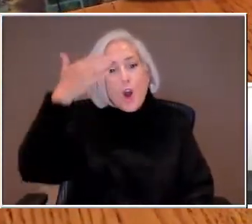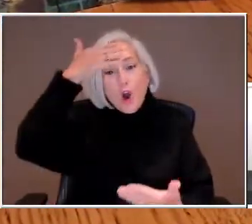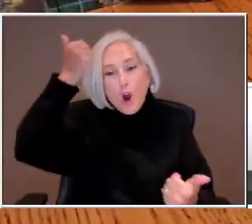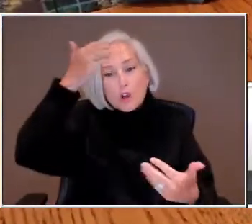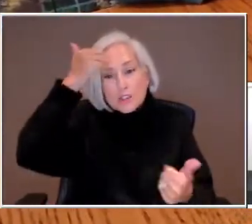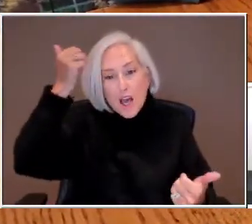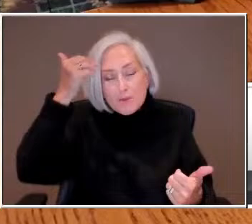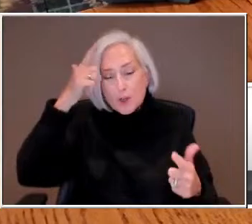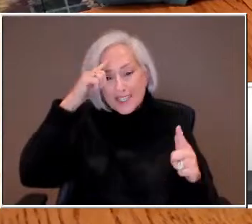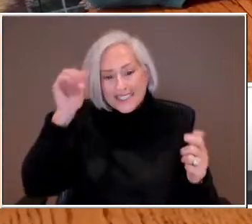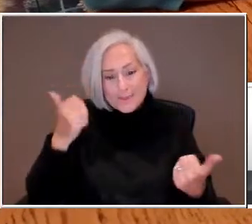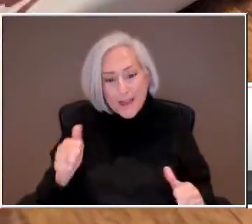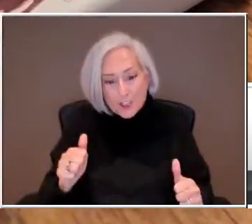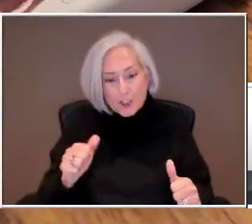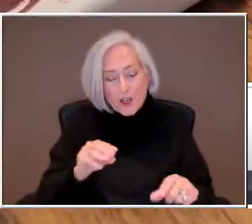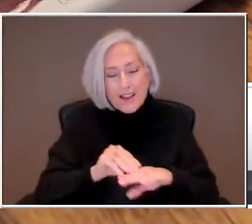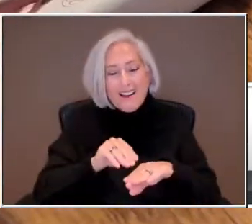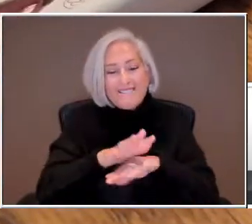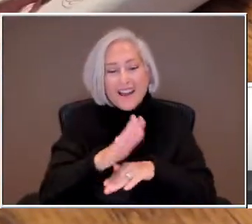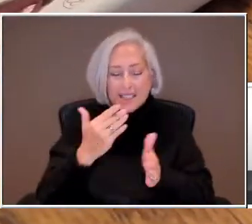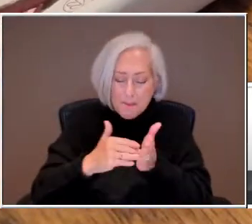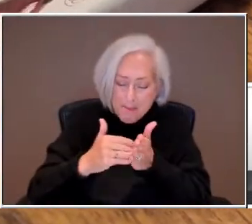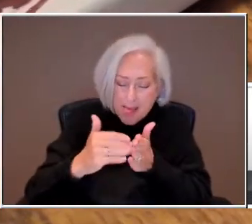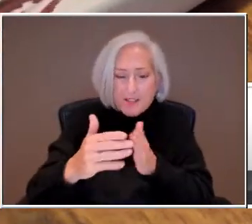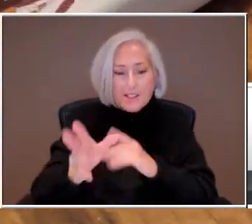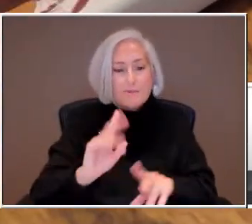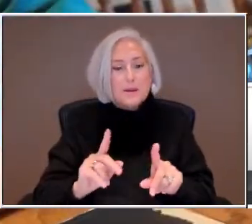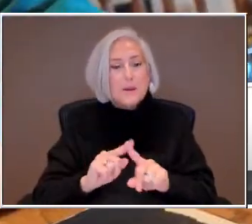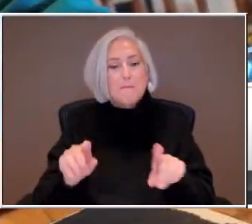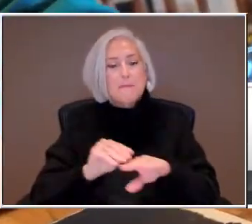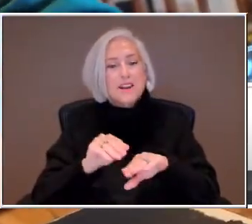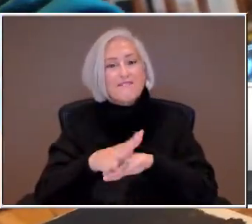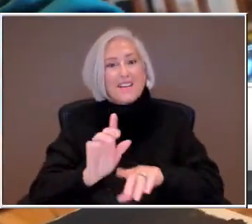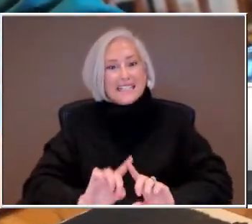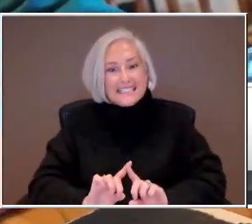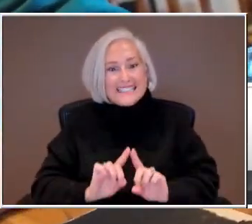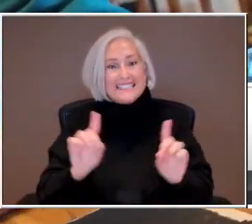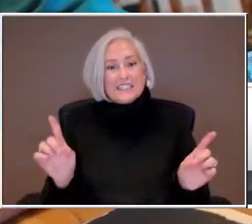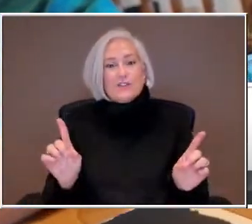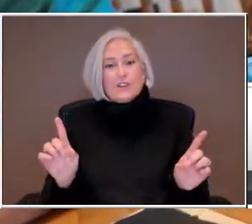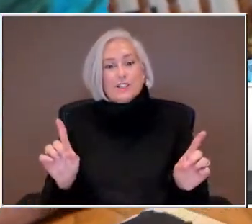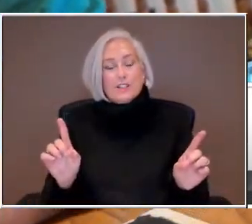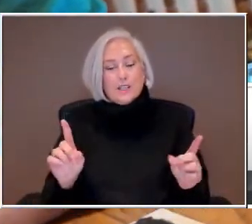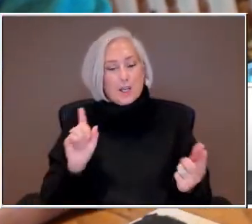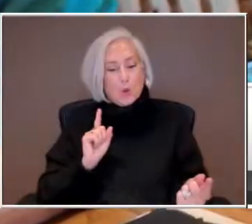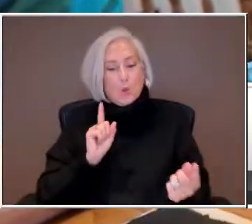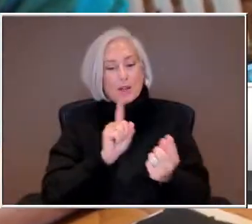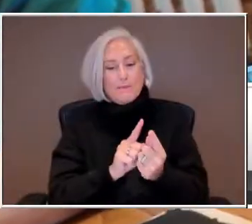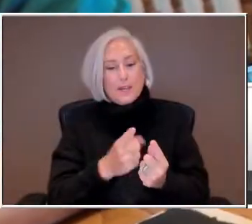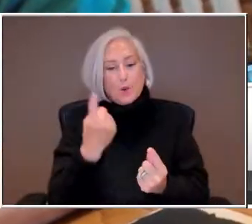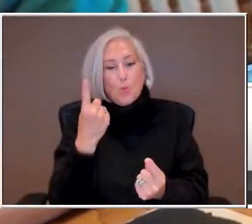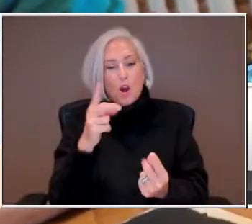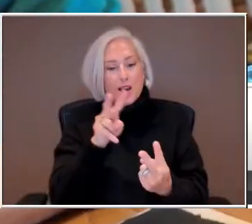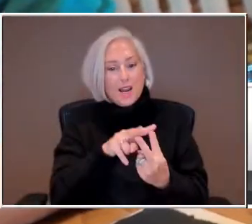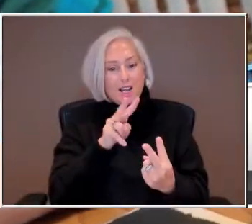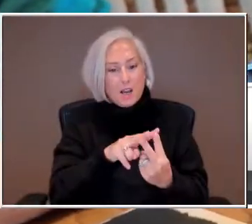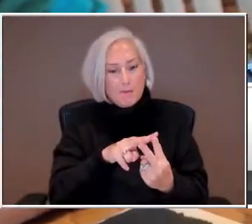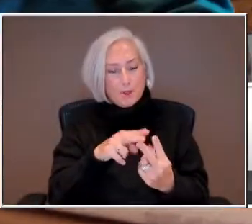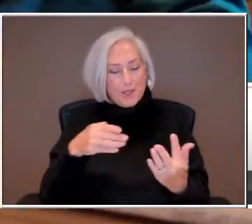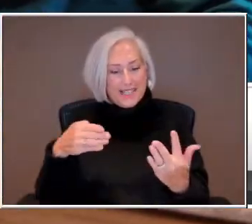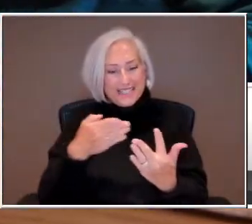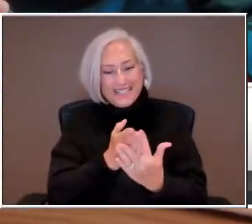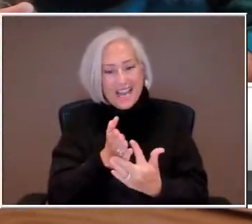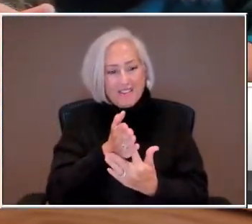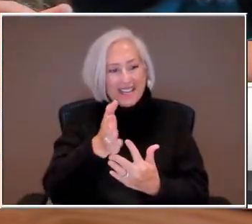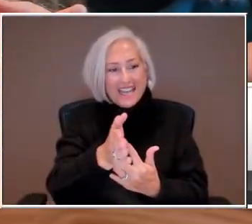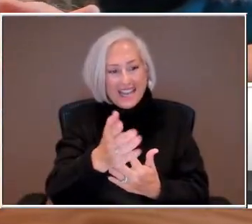but they affect each person and each family differently. We revisit one couple navigating Alzheimer's disease to show not all